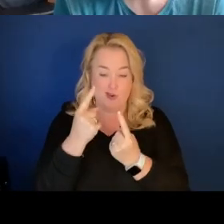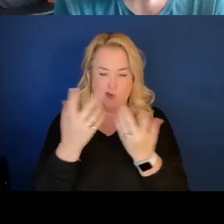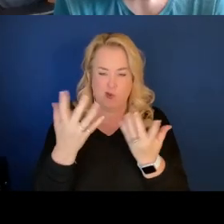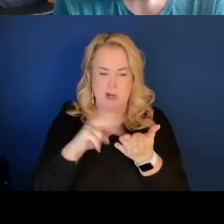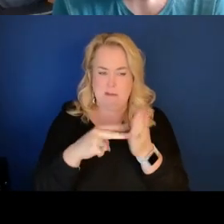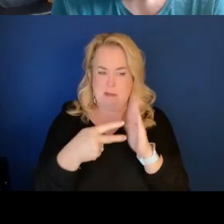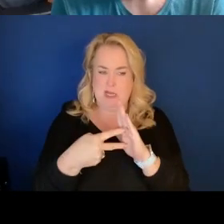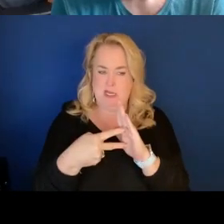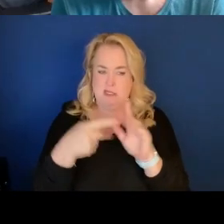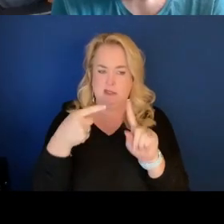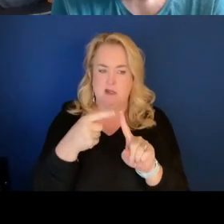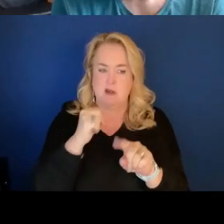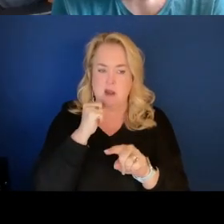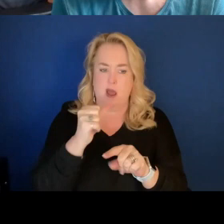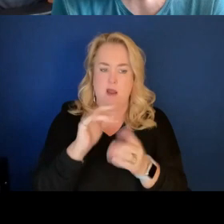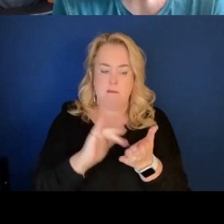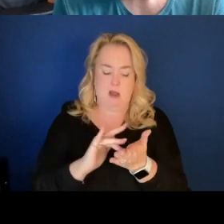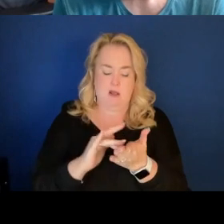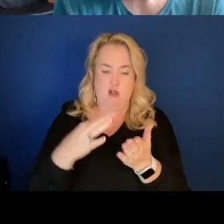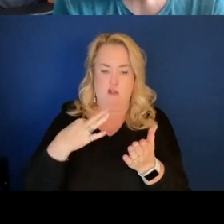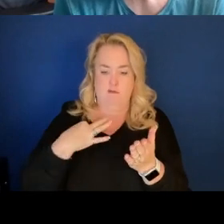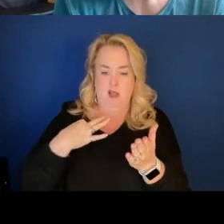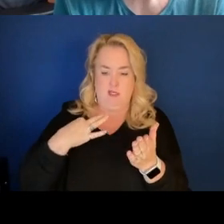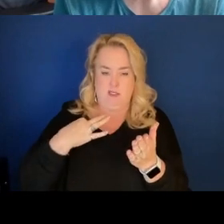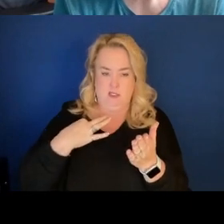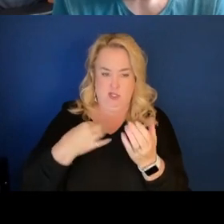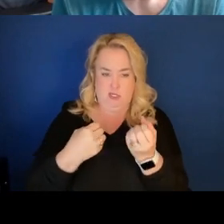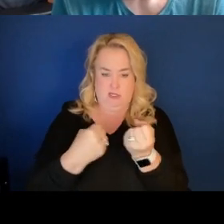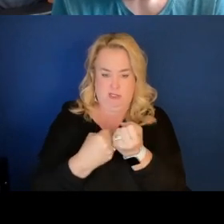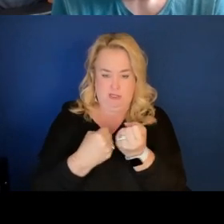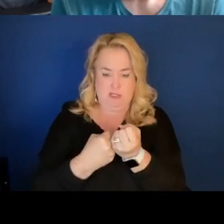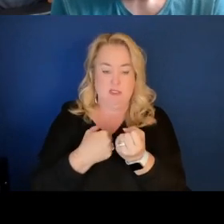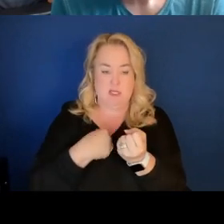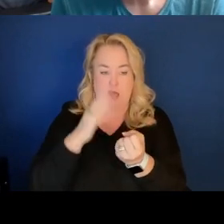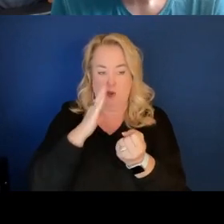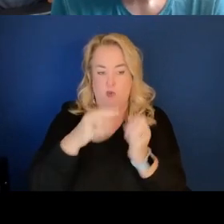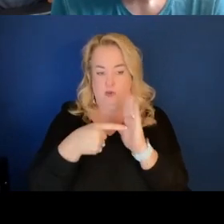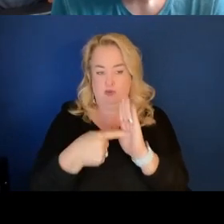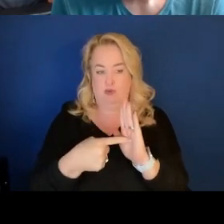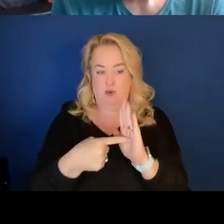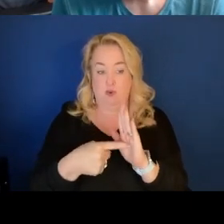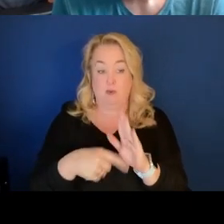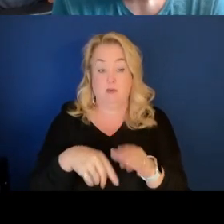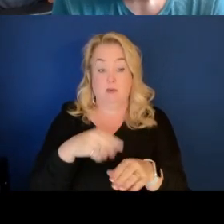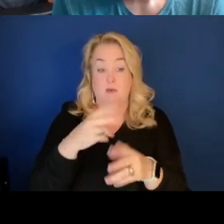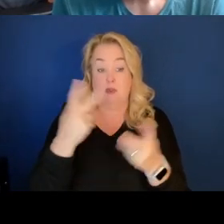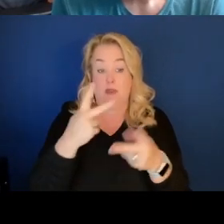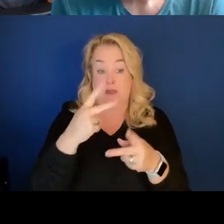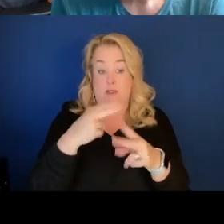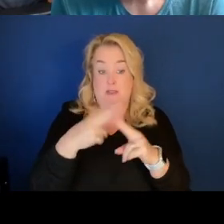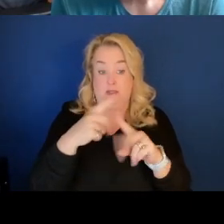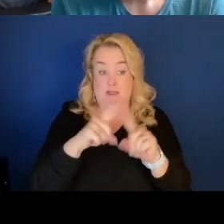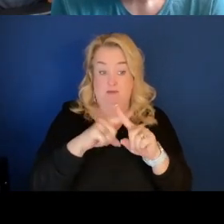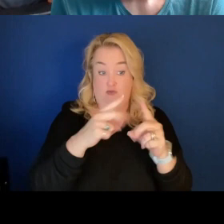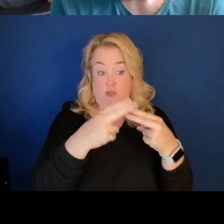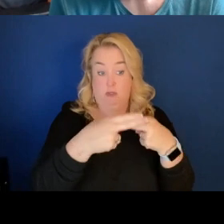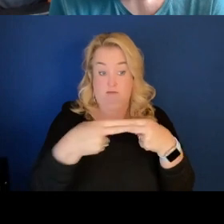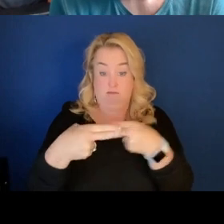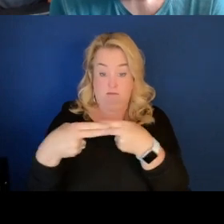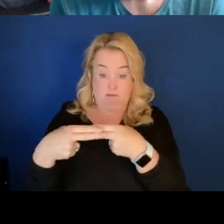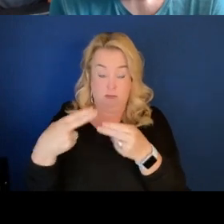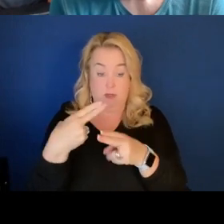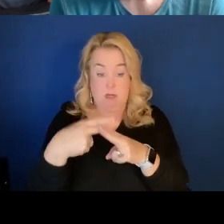mean by non-medical volunteer assistance, I have a slide for that. The types of non-medical assistance that